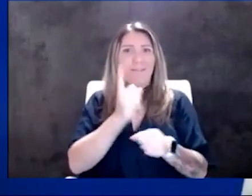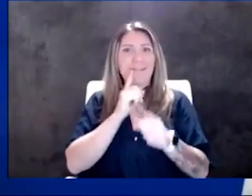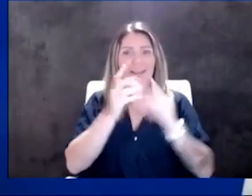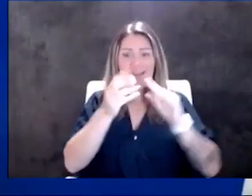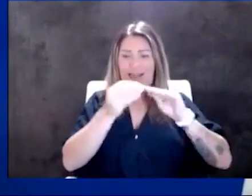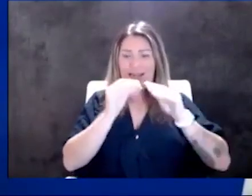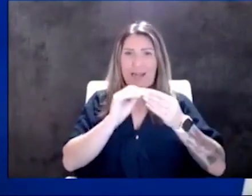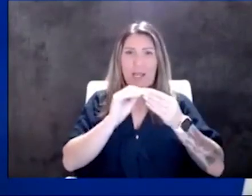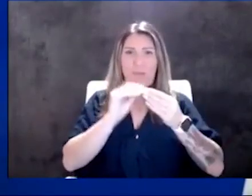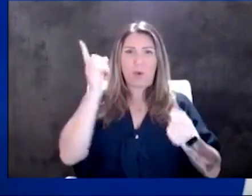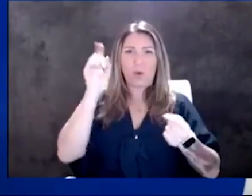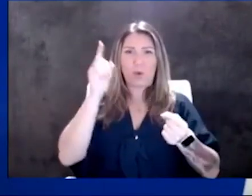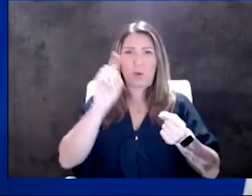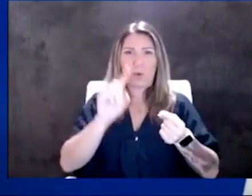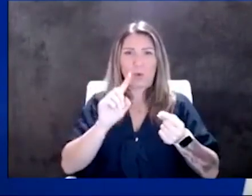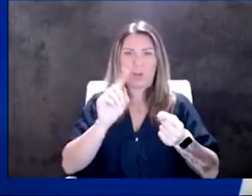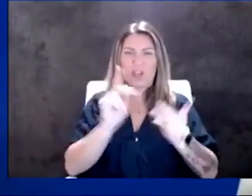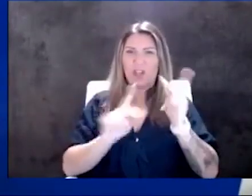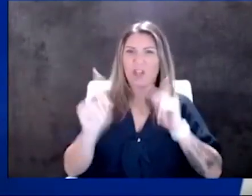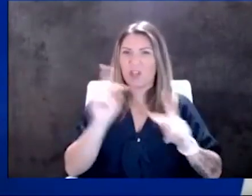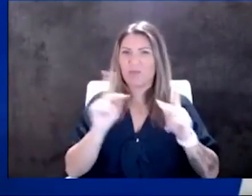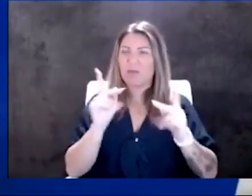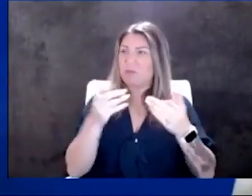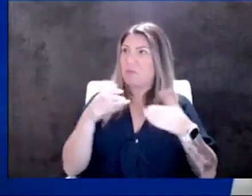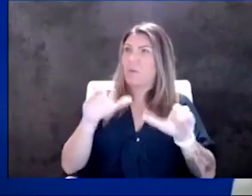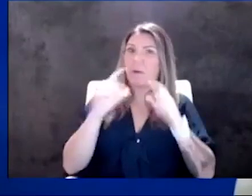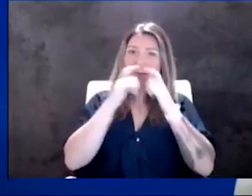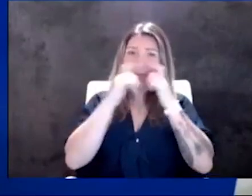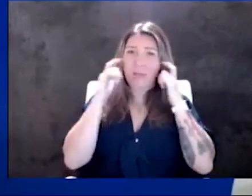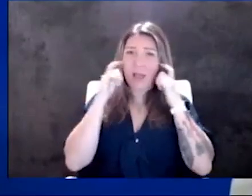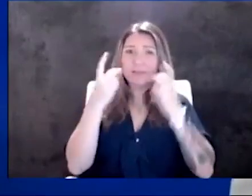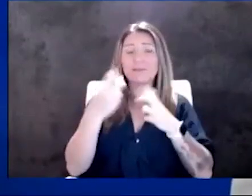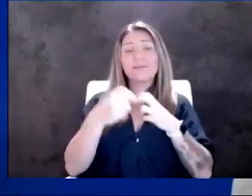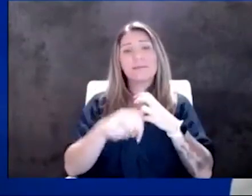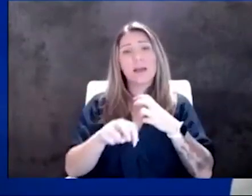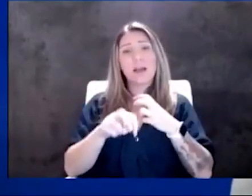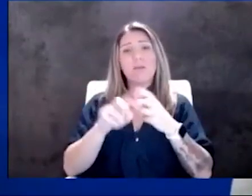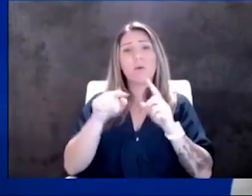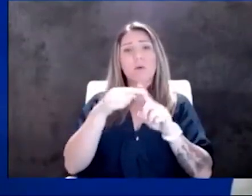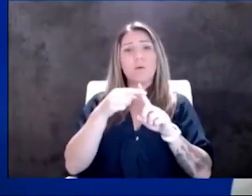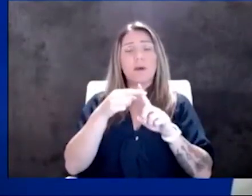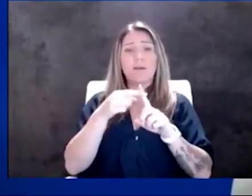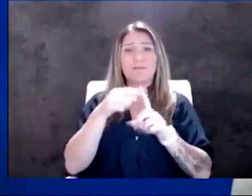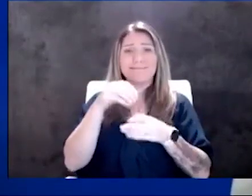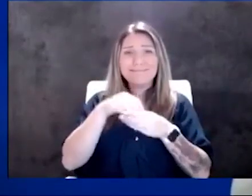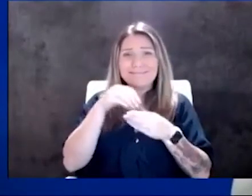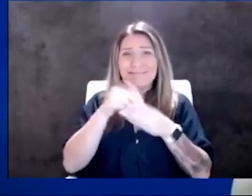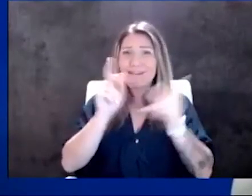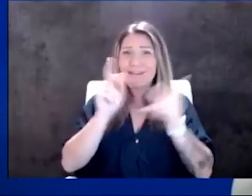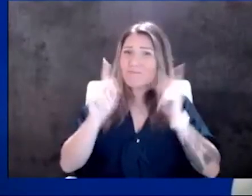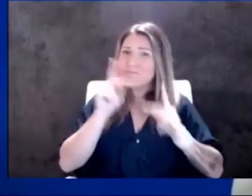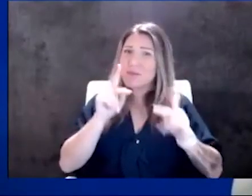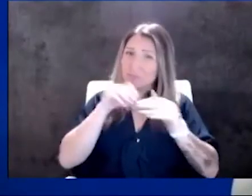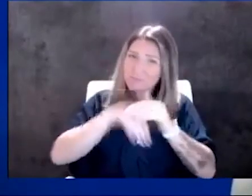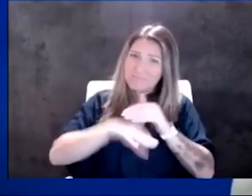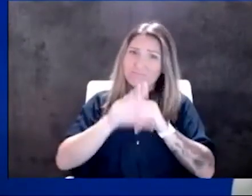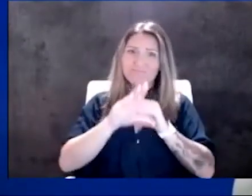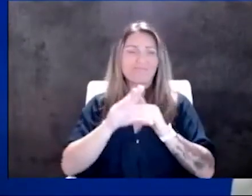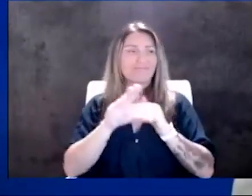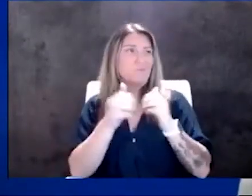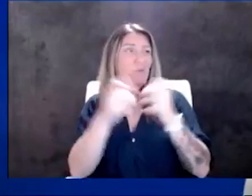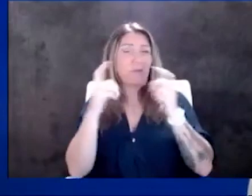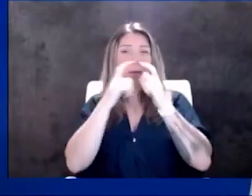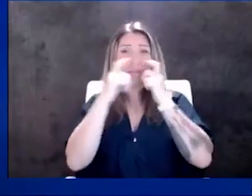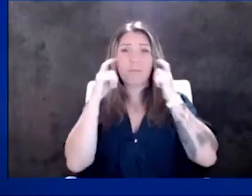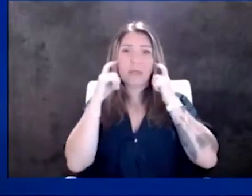keep their masks on all the time? And it's difficult. So I think that when people go indoors, they don't have masks on. That's going to be the next big challenge we face, and